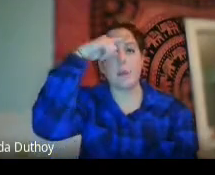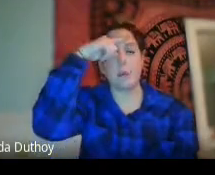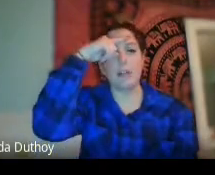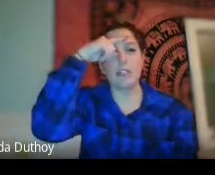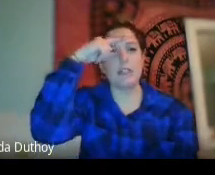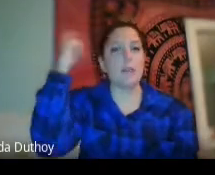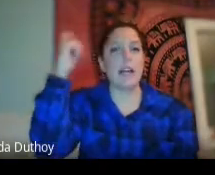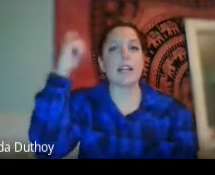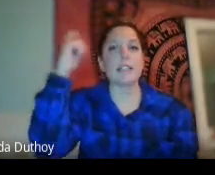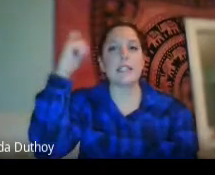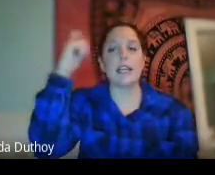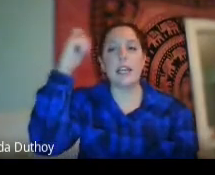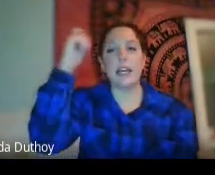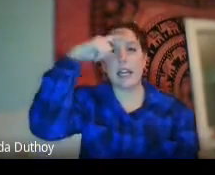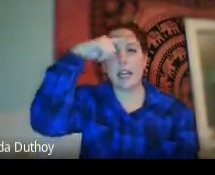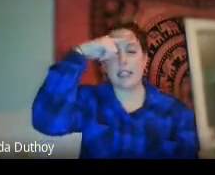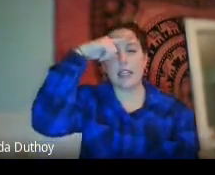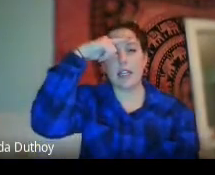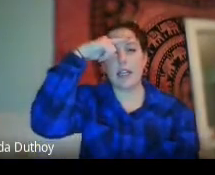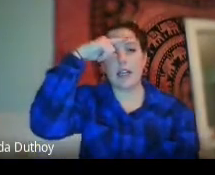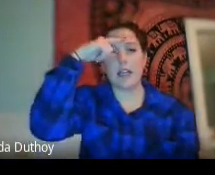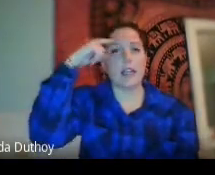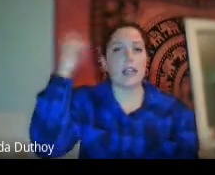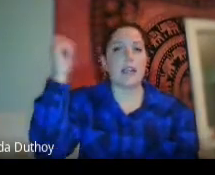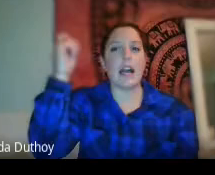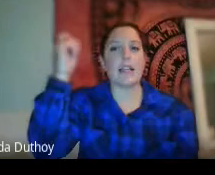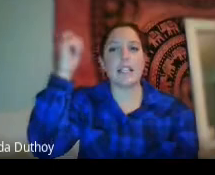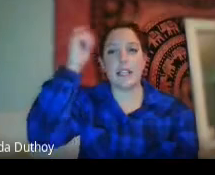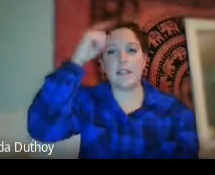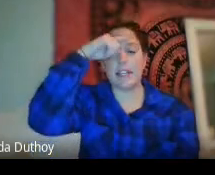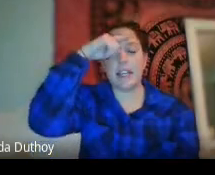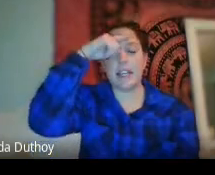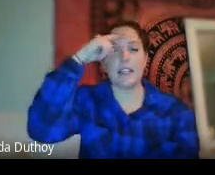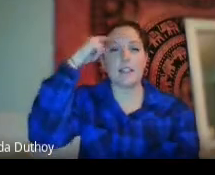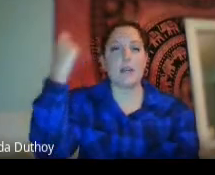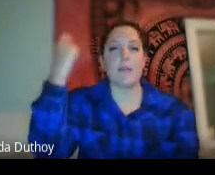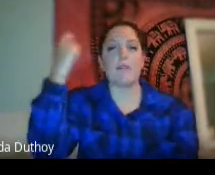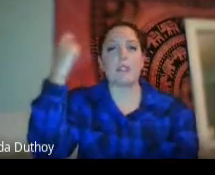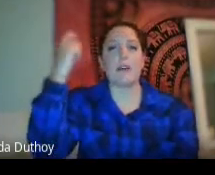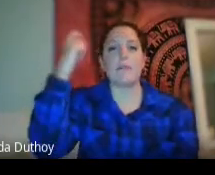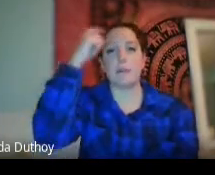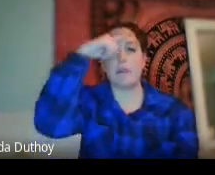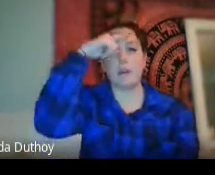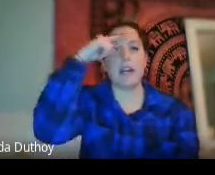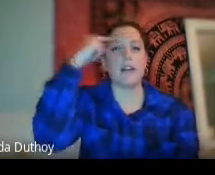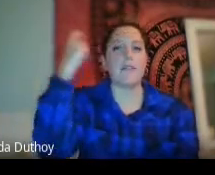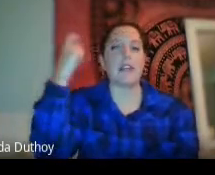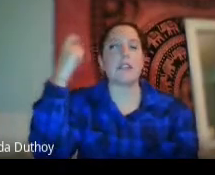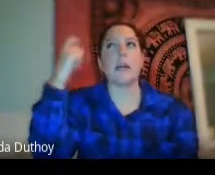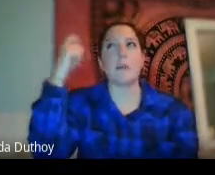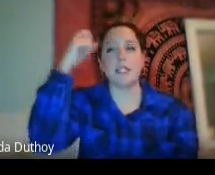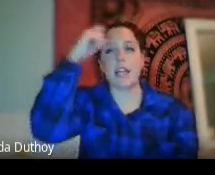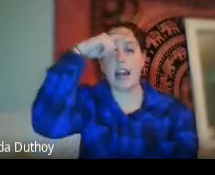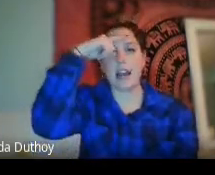shape. So 1 to an X, and I like to think of it as you're wiping off the sweat from your forehead,